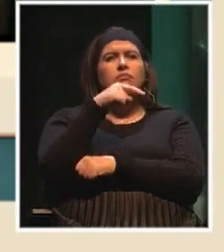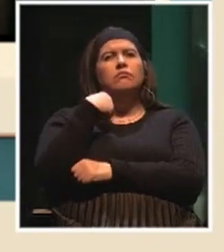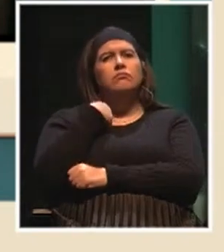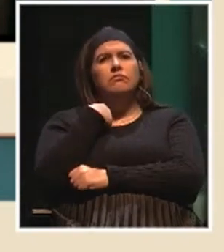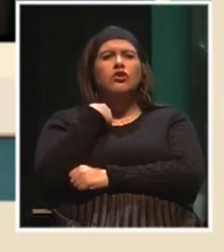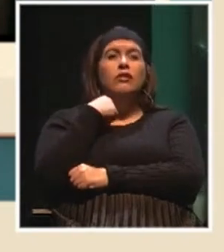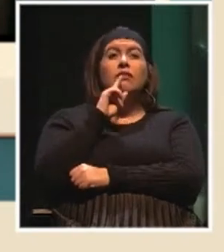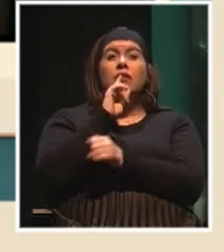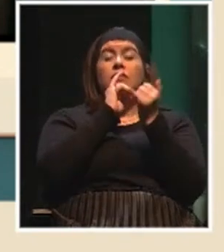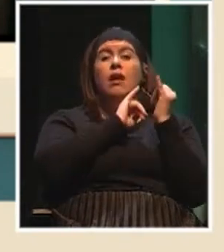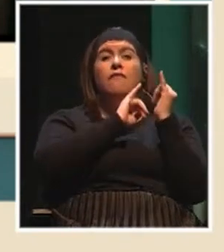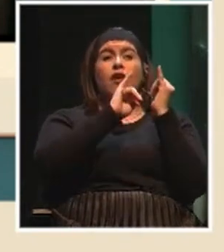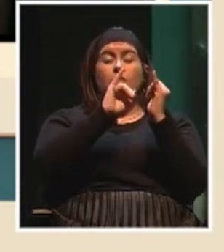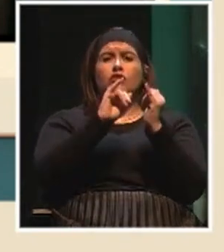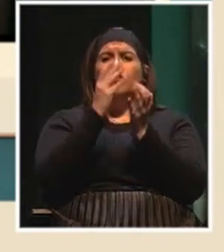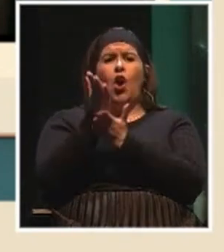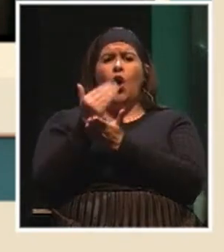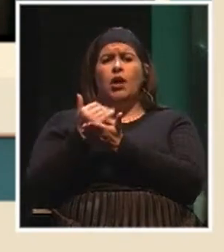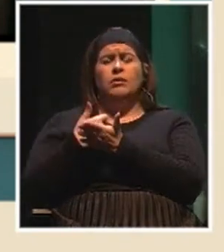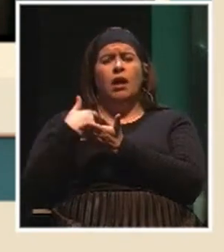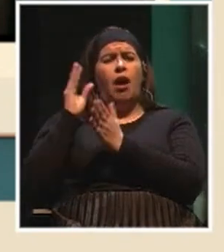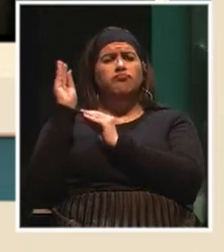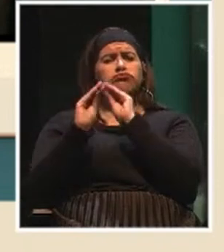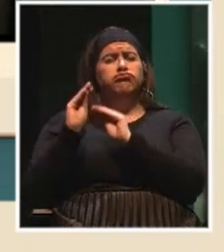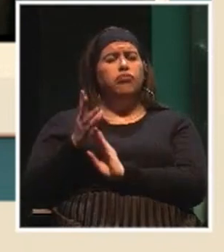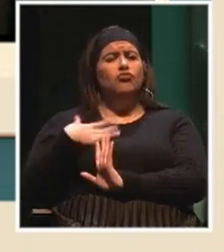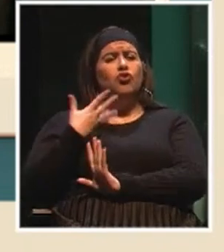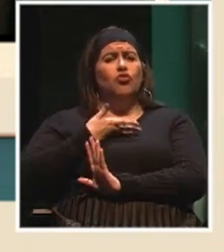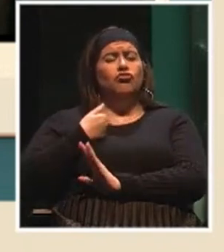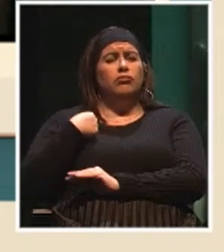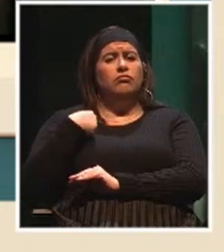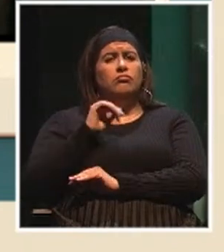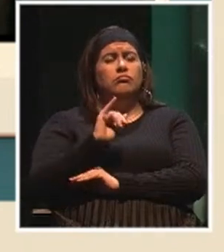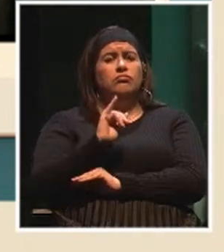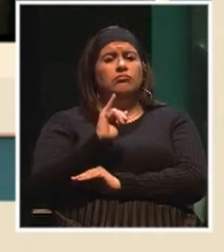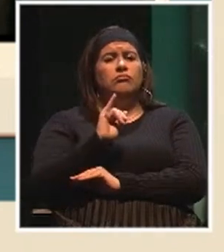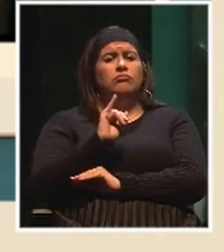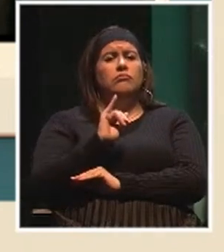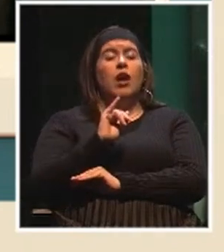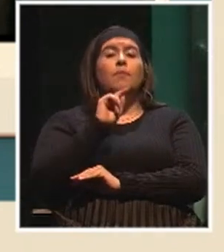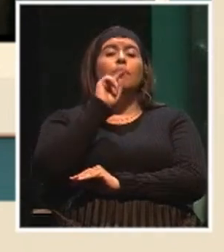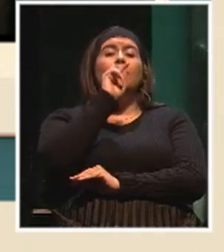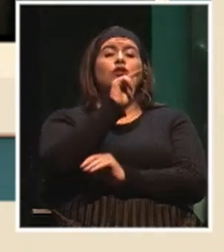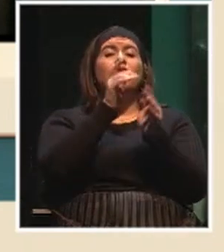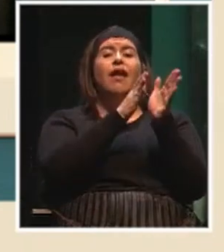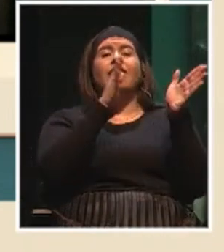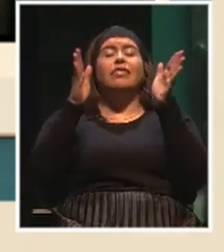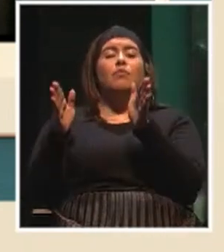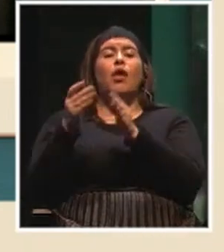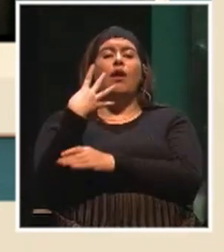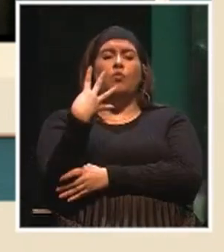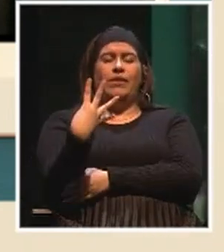websites. And so basically, this is from season 4. So this is where we kind of finally got to the point